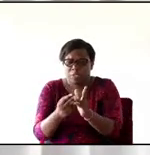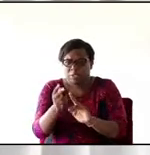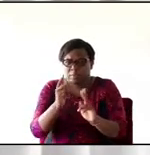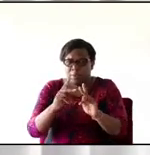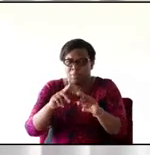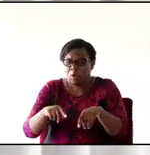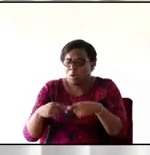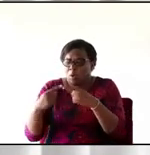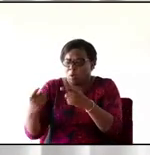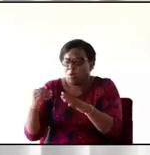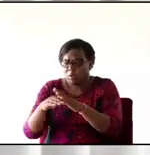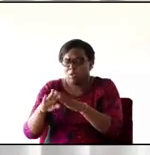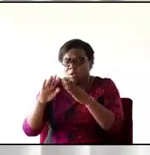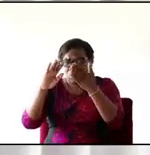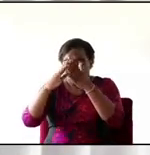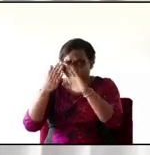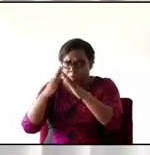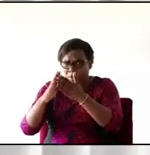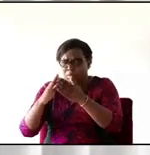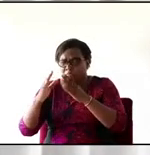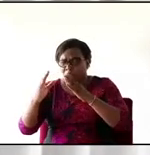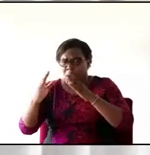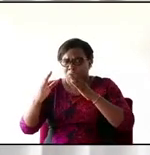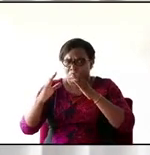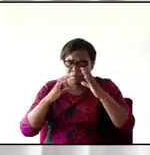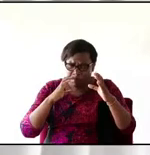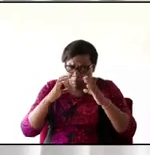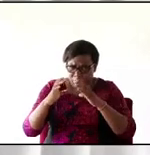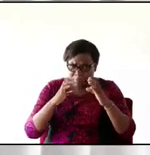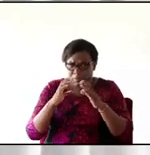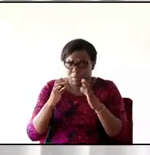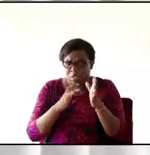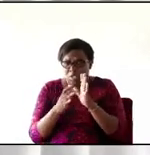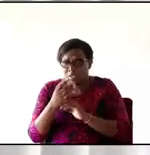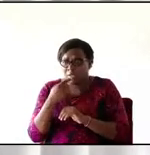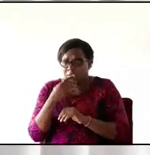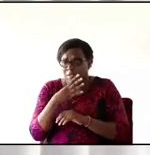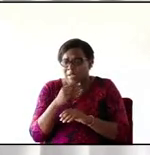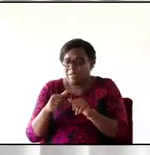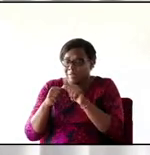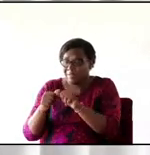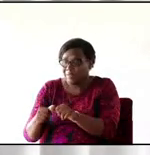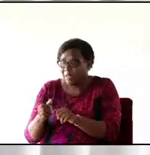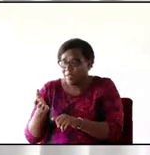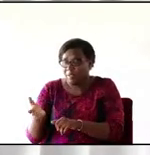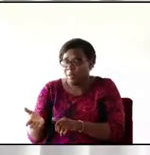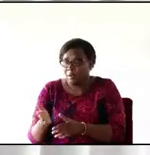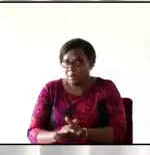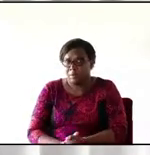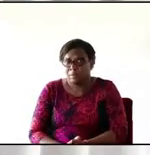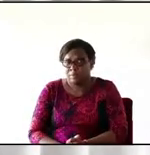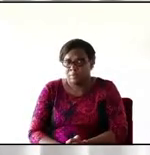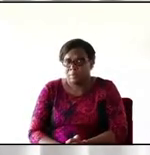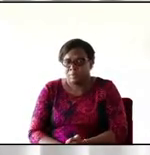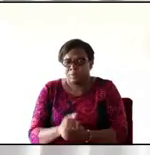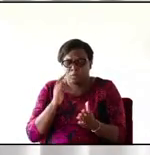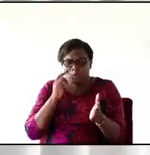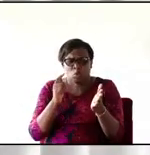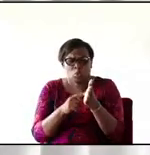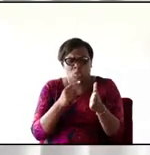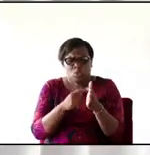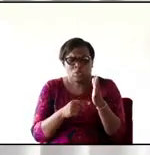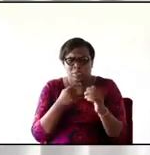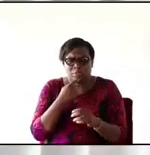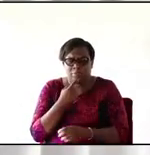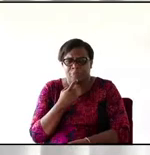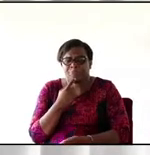your community. Go into the community. Engage in conversation, Jesus says, and stay there. Notice what he says. If you get into